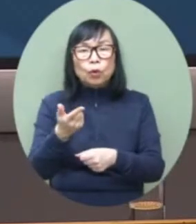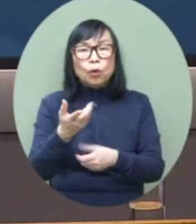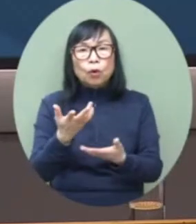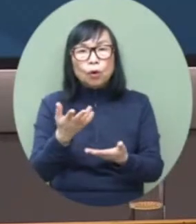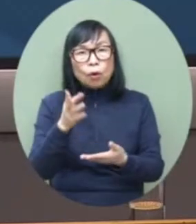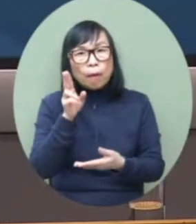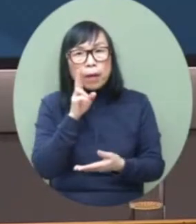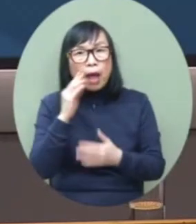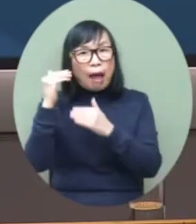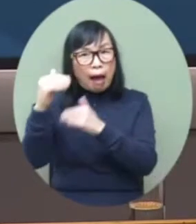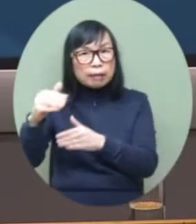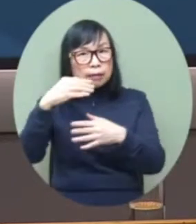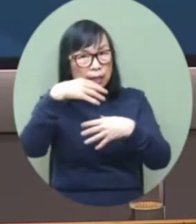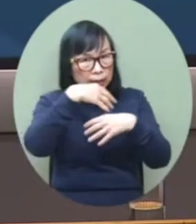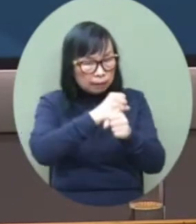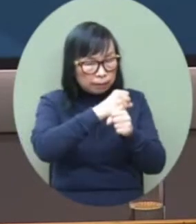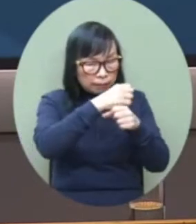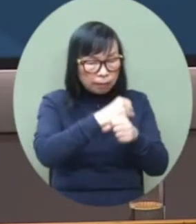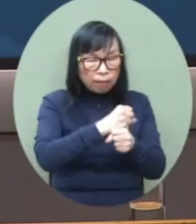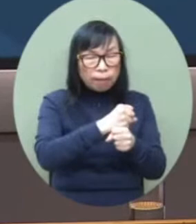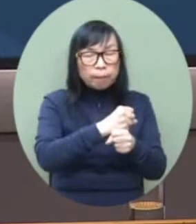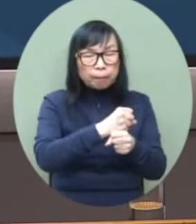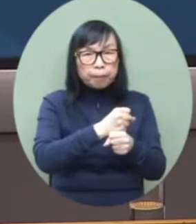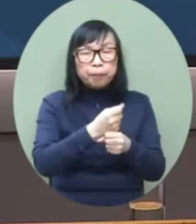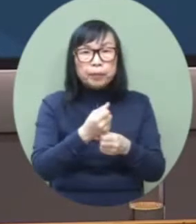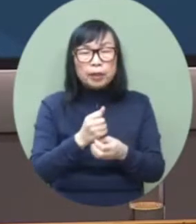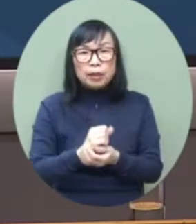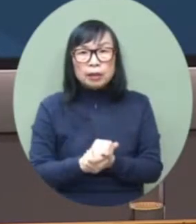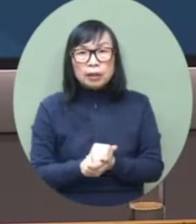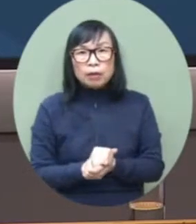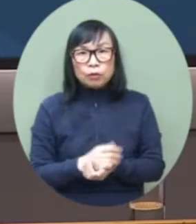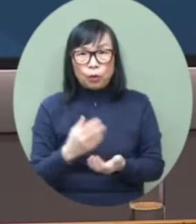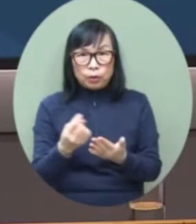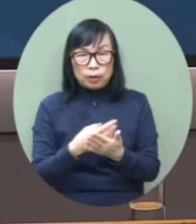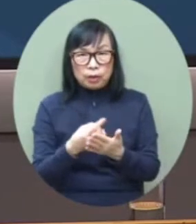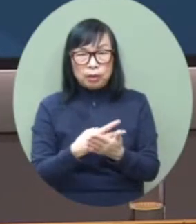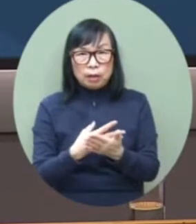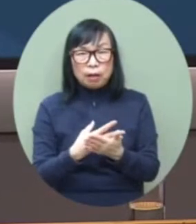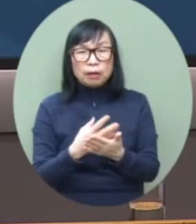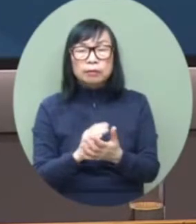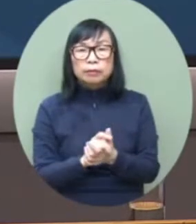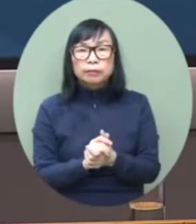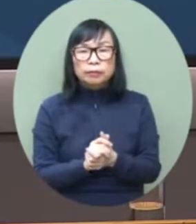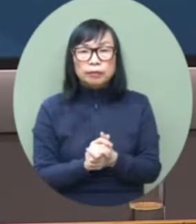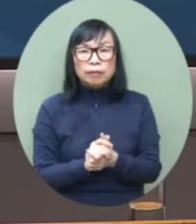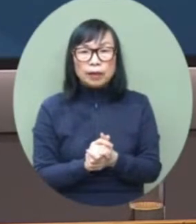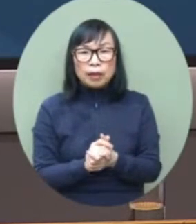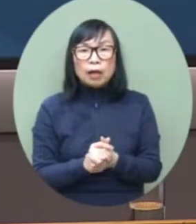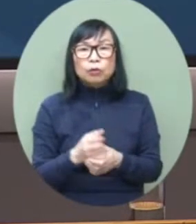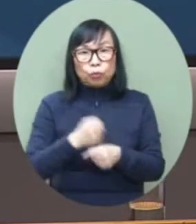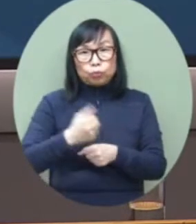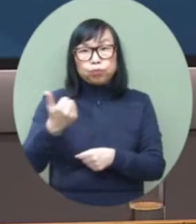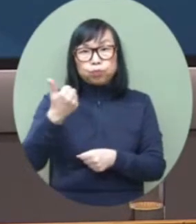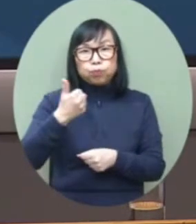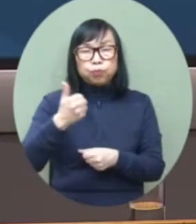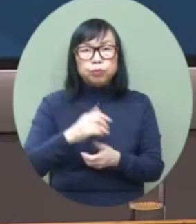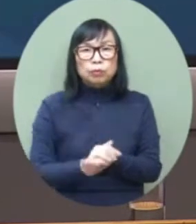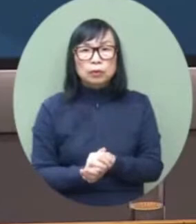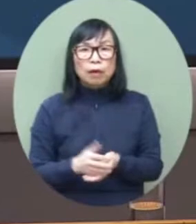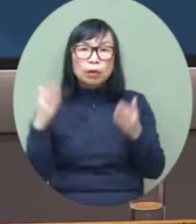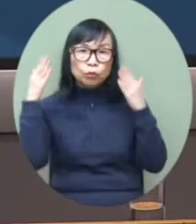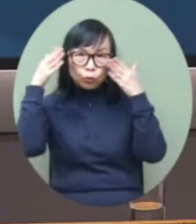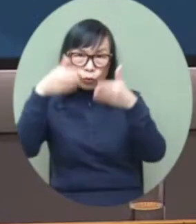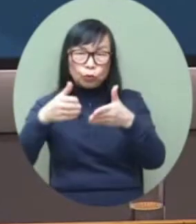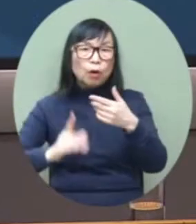some experience from the past, such as testing, and a lot of